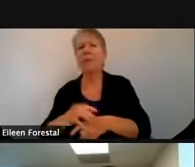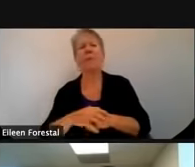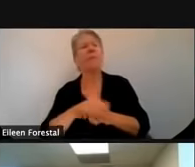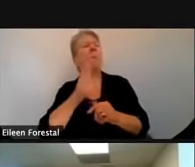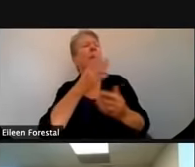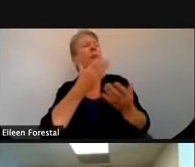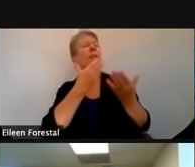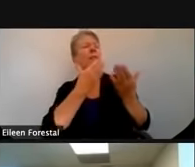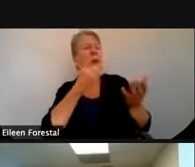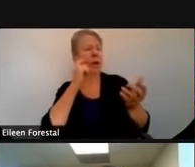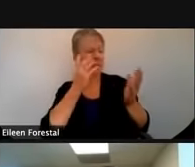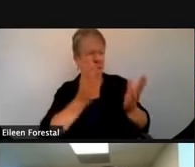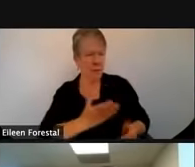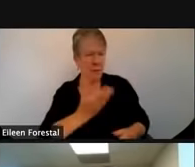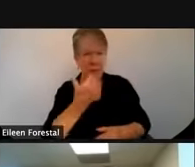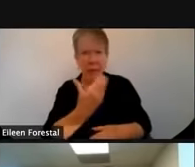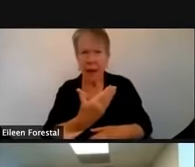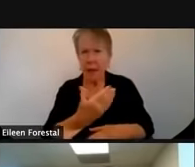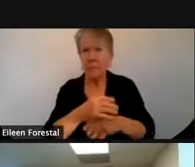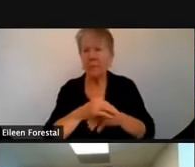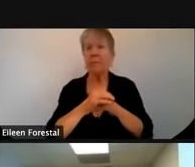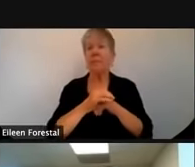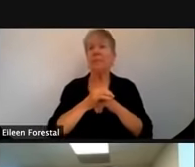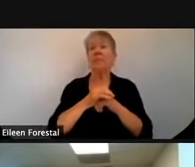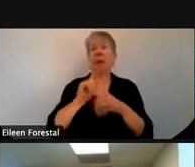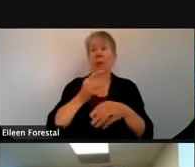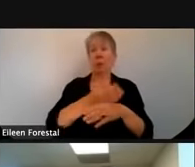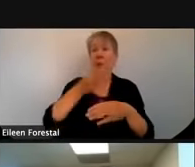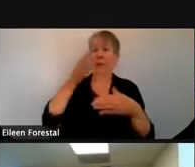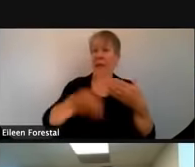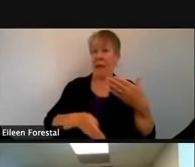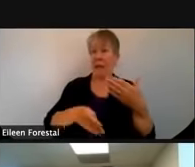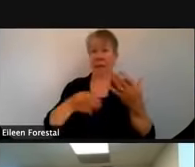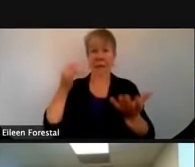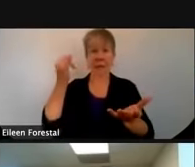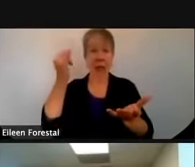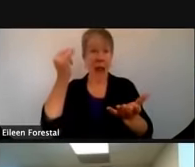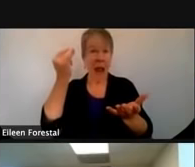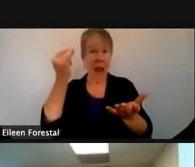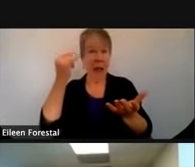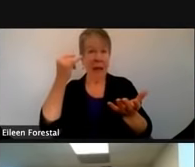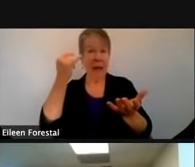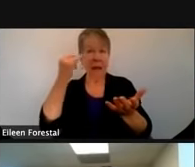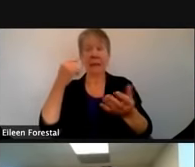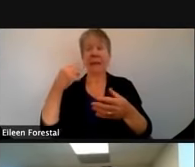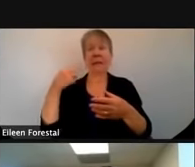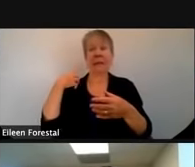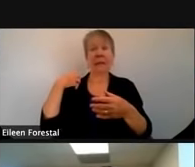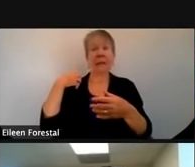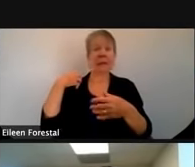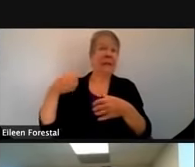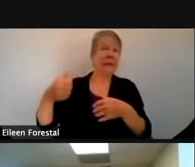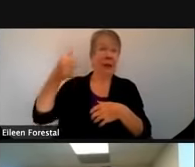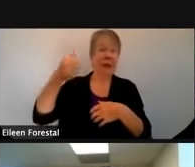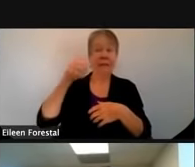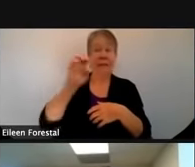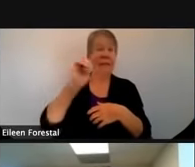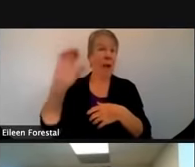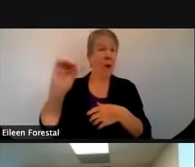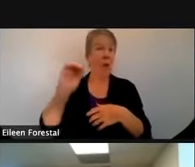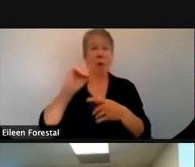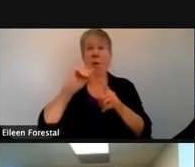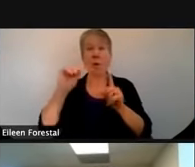the weekend, as far as EO compliance issues, the greatest number that were reported to us were from the city of Newark.